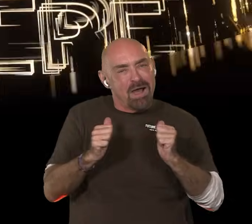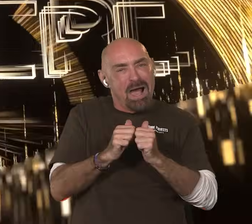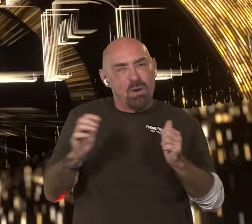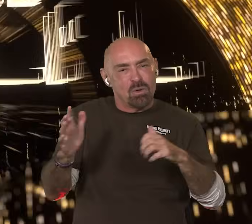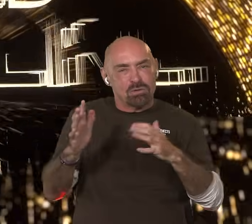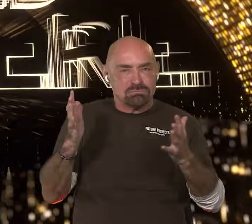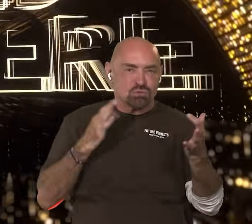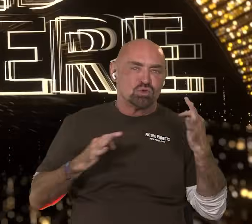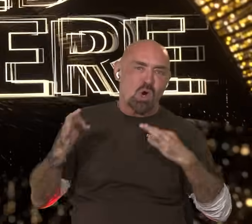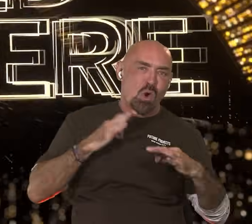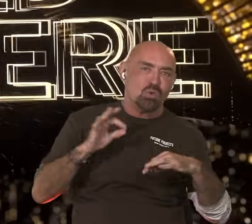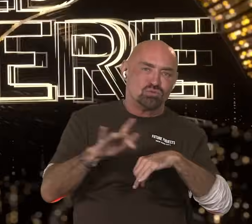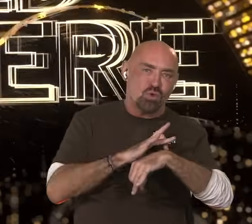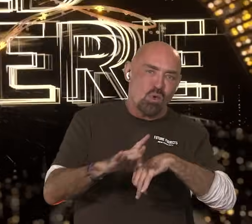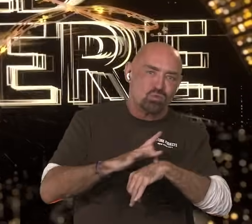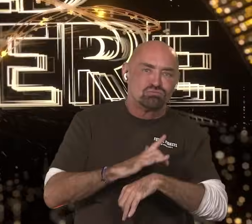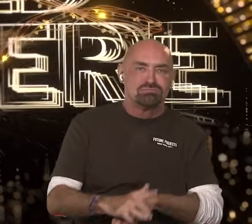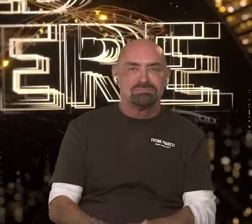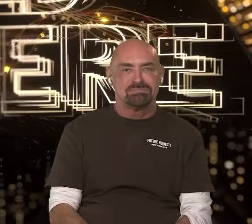show.